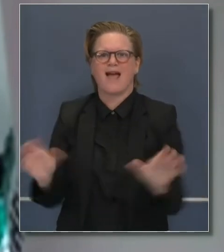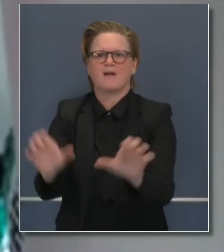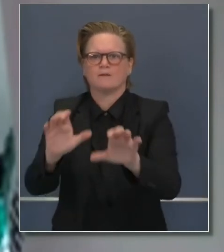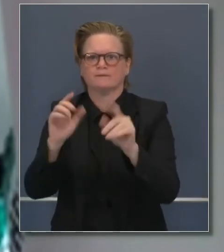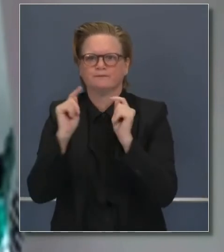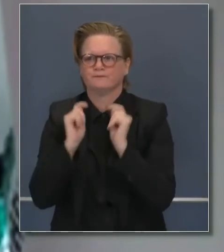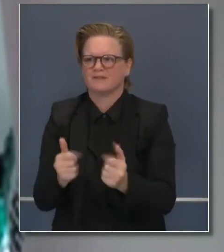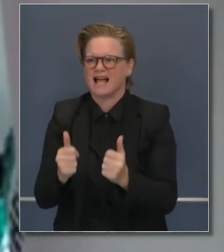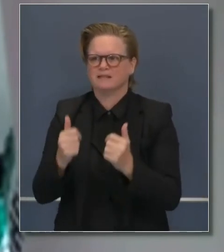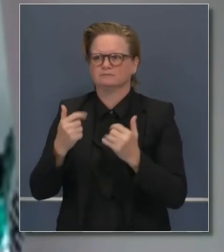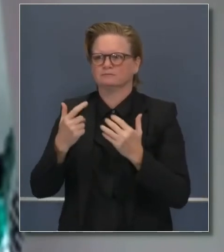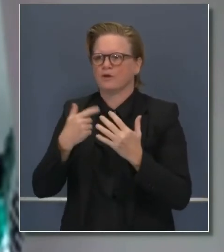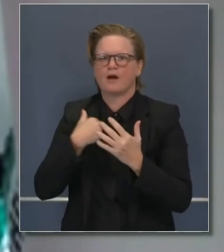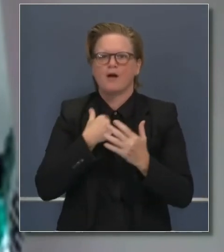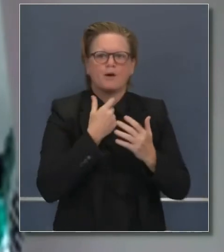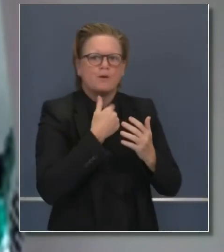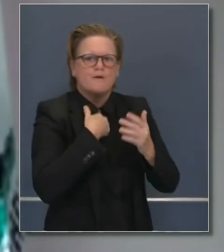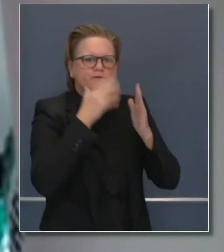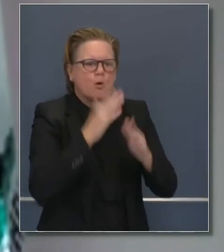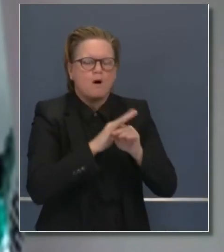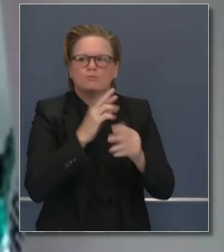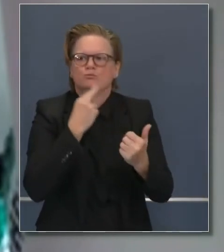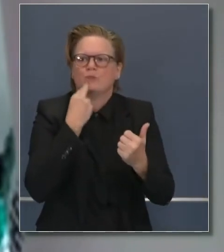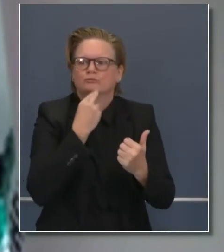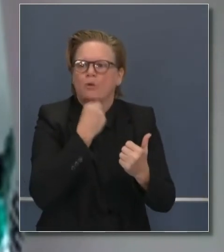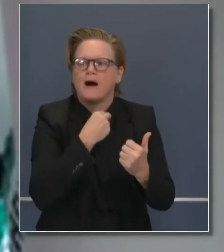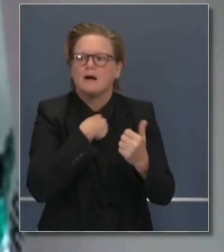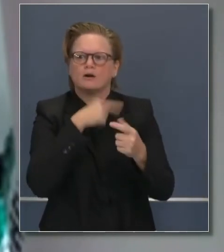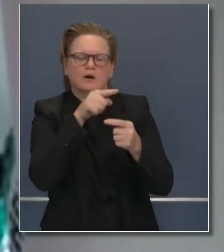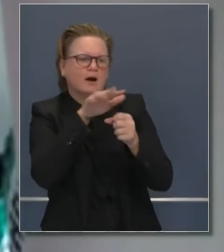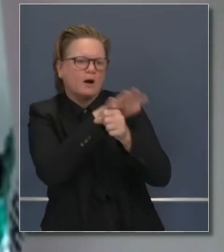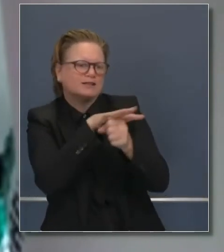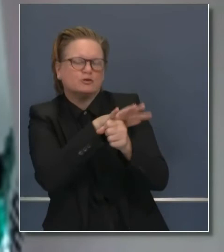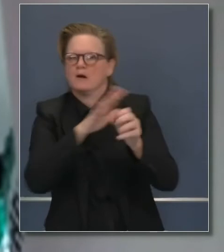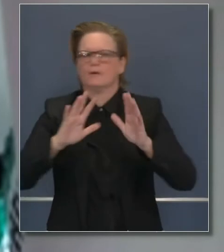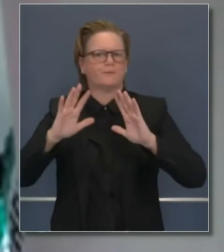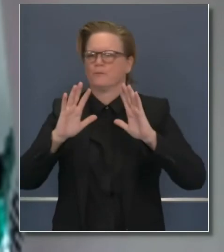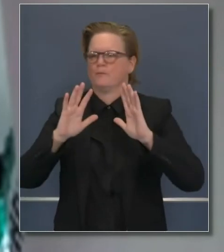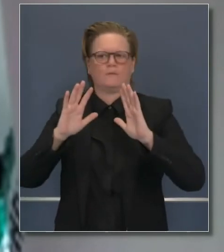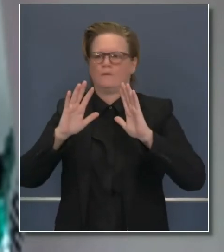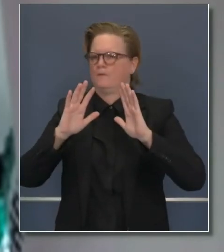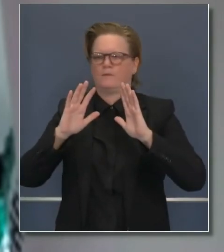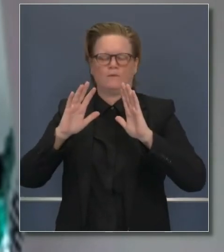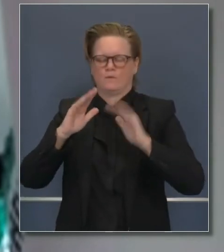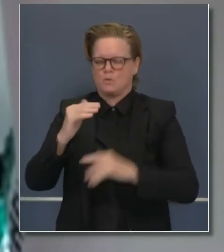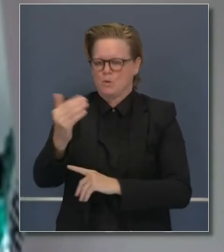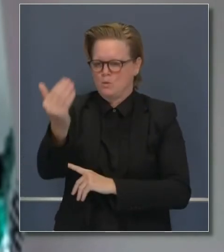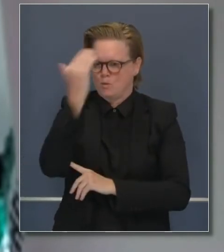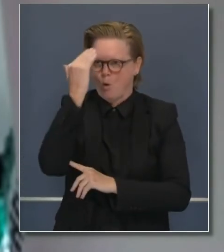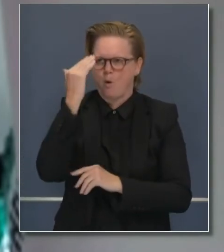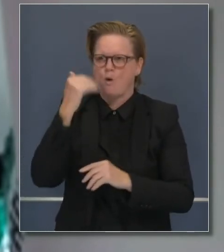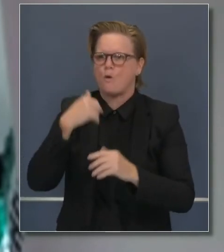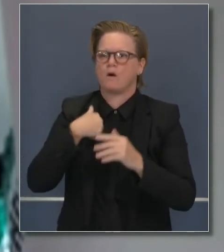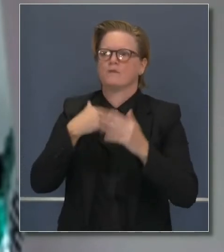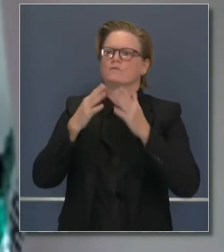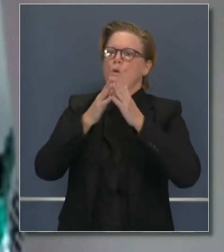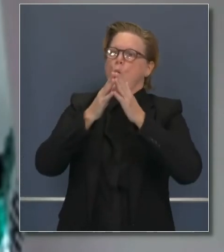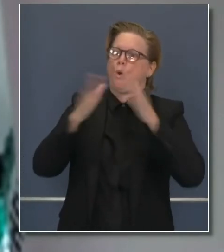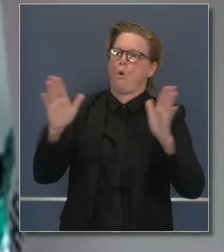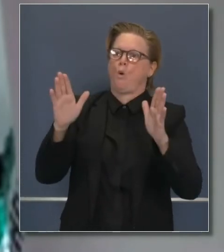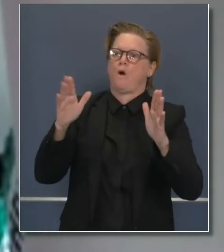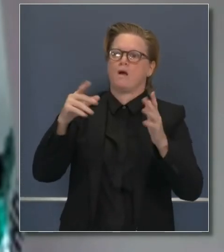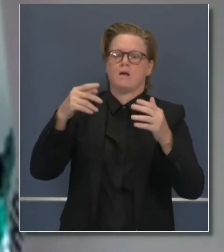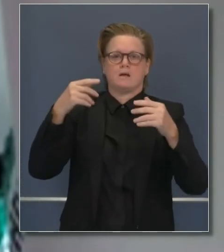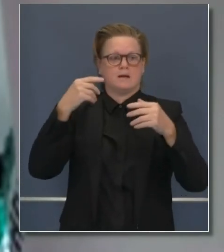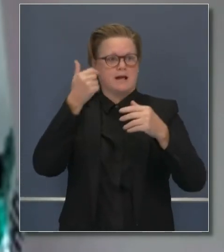happening specifically, but we know that by reducing our overall movement and mixing for a short period of time, we